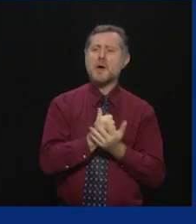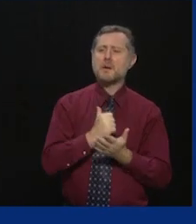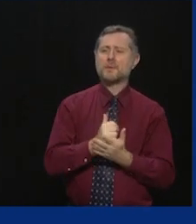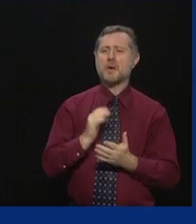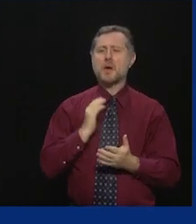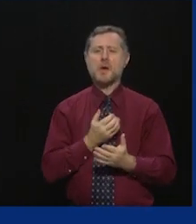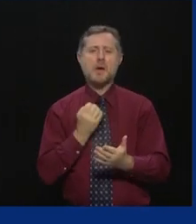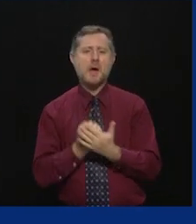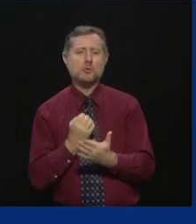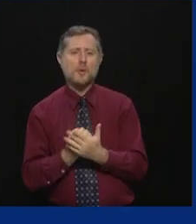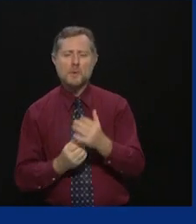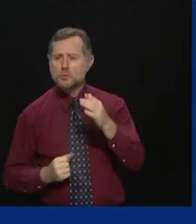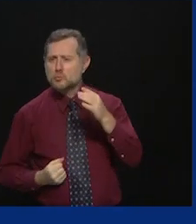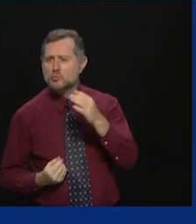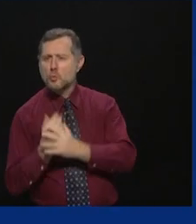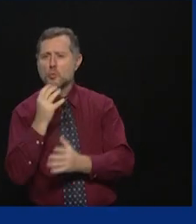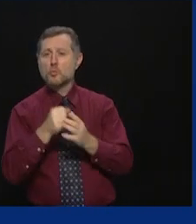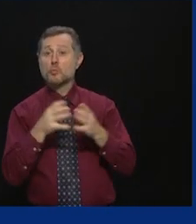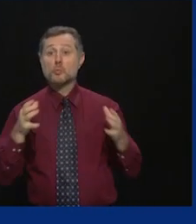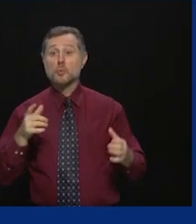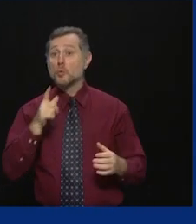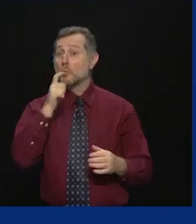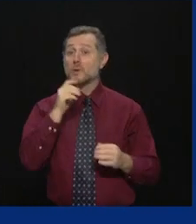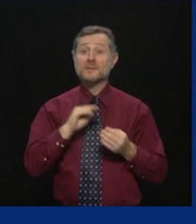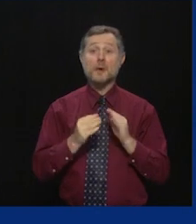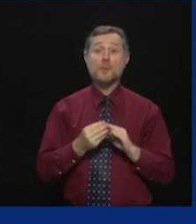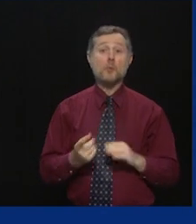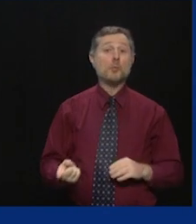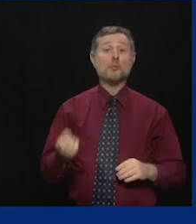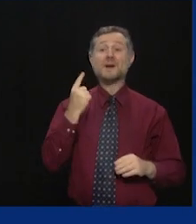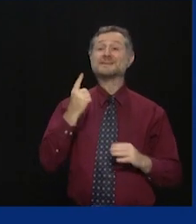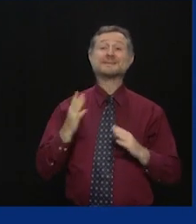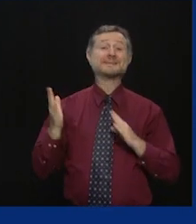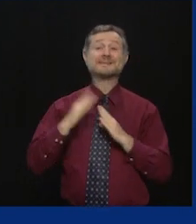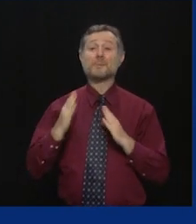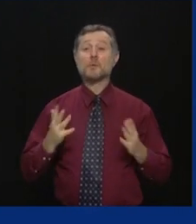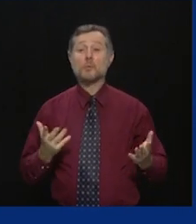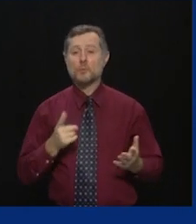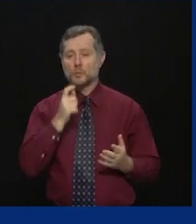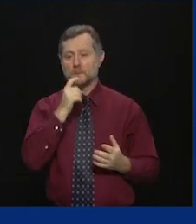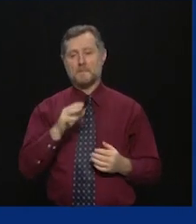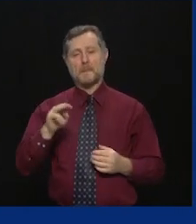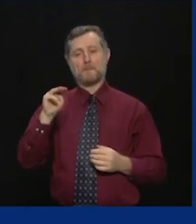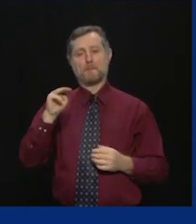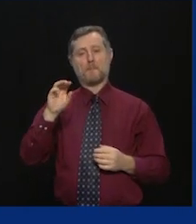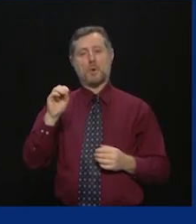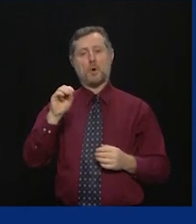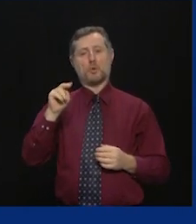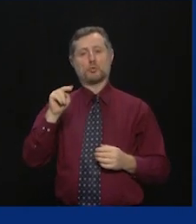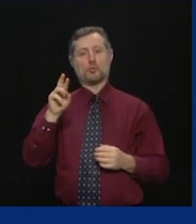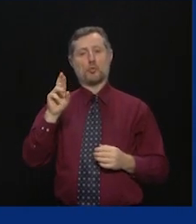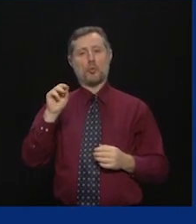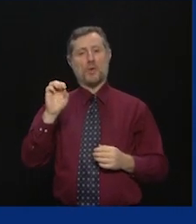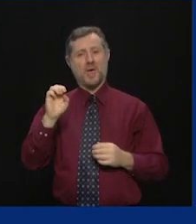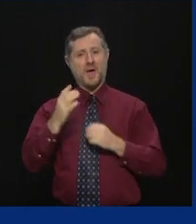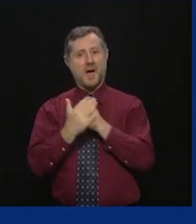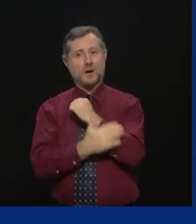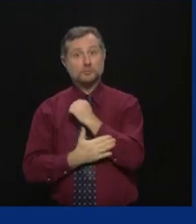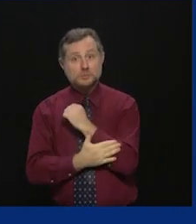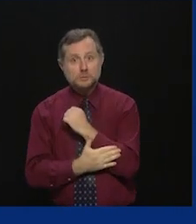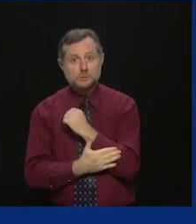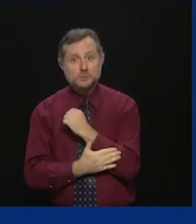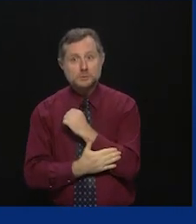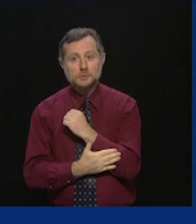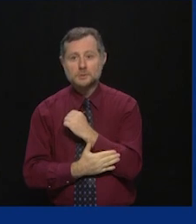economy. The clear winner, the number one in the nation, is Monroe County. So how fitting that we now seem